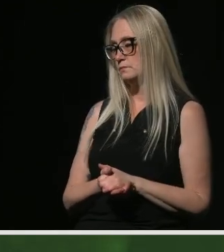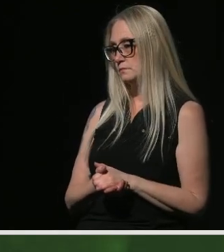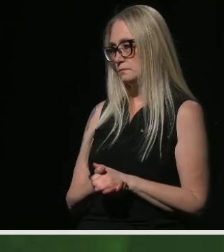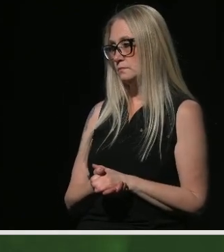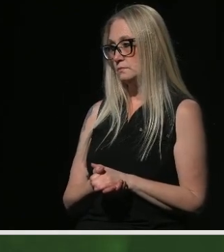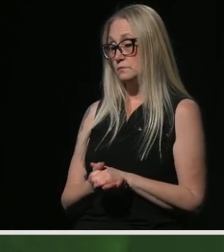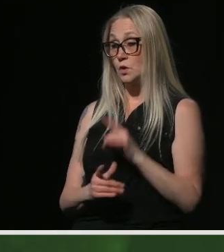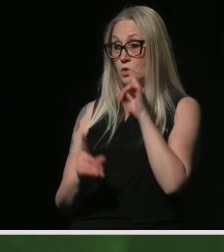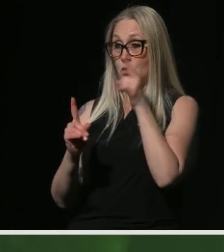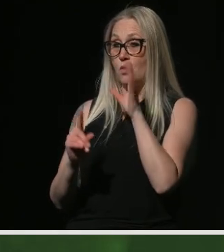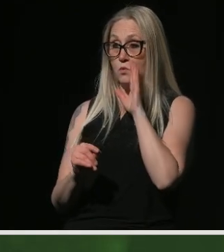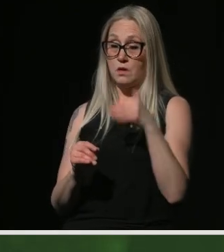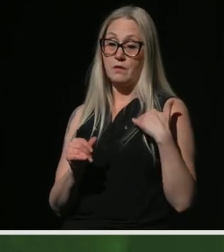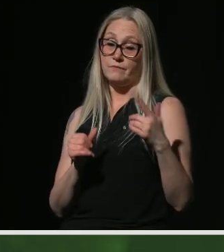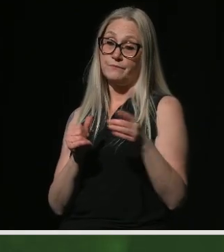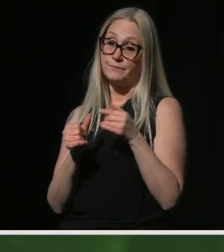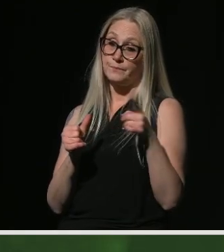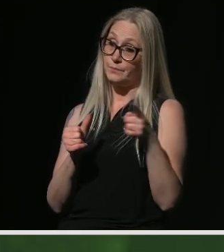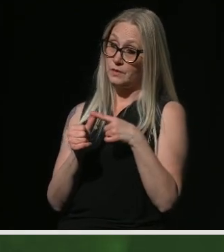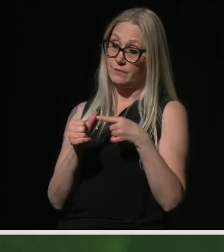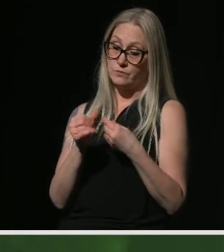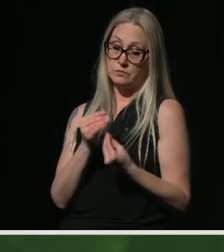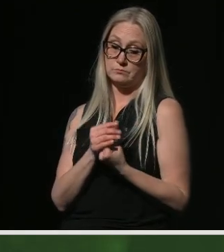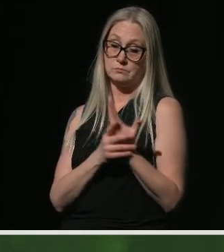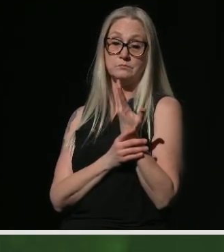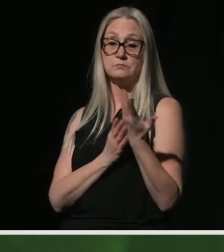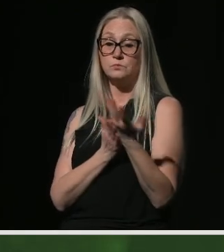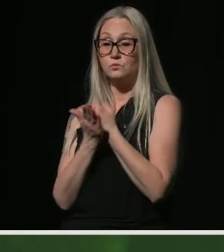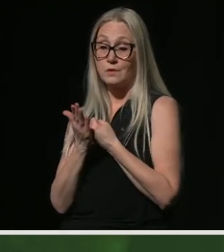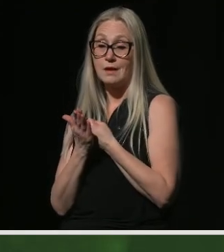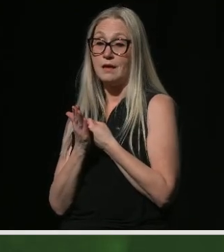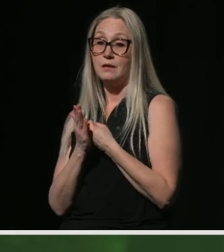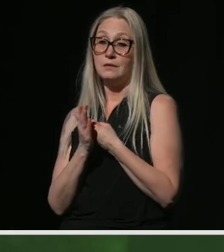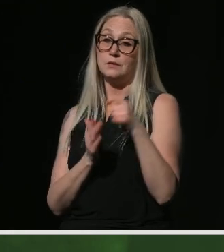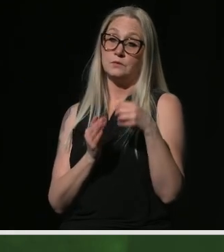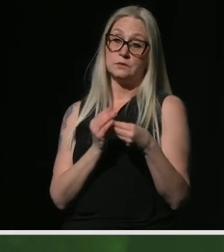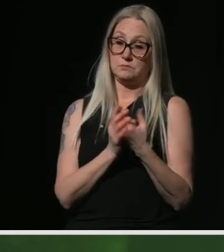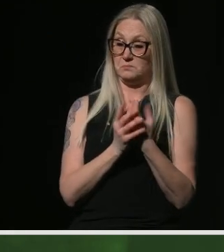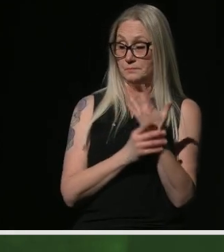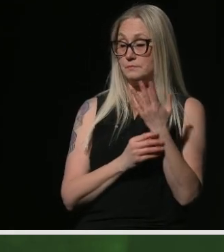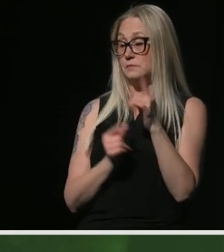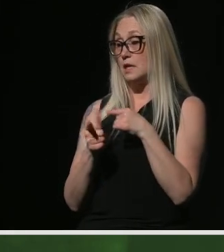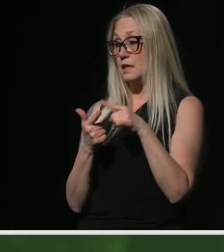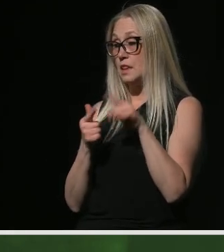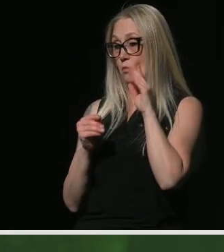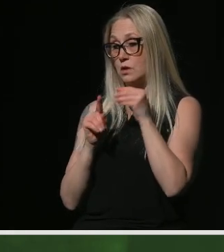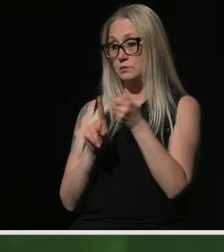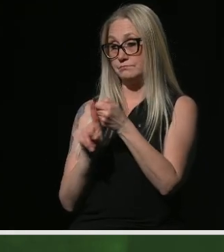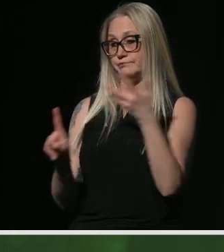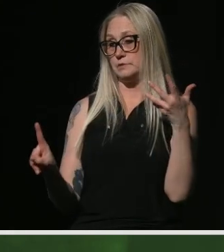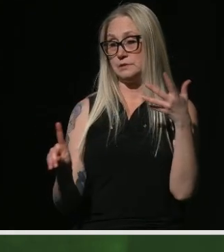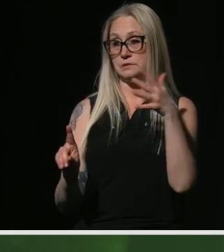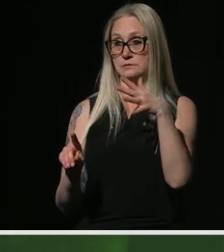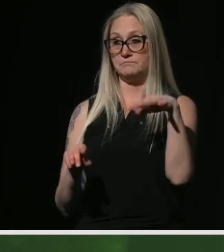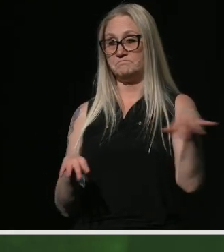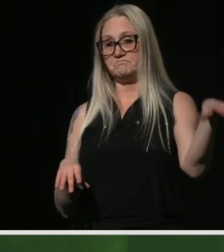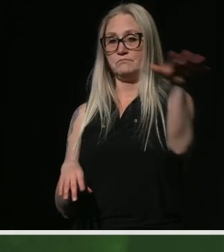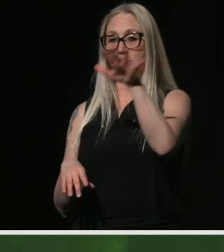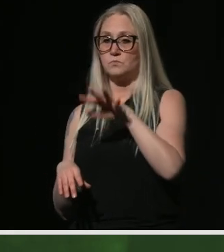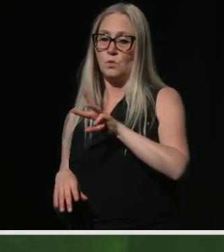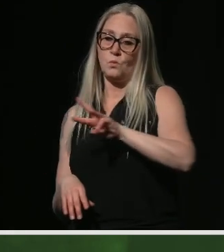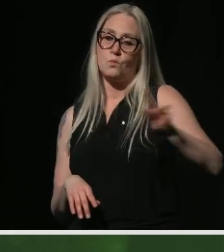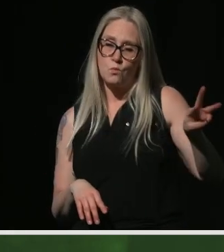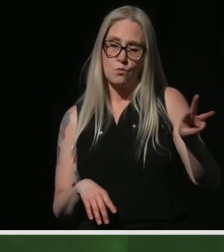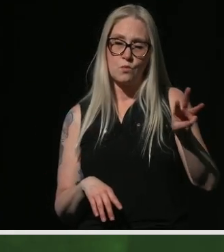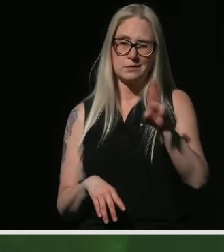revenue this coming spring and be EBITDA positive by 2028. At that point, we'll expand to the Western US and the rest of the European Union,